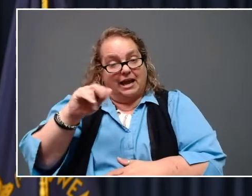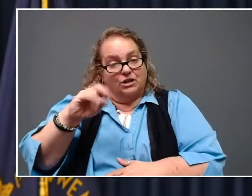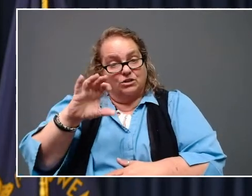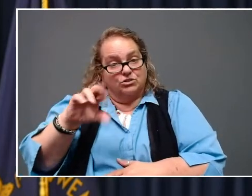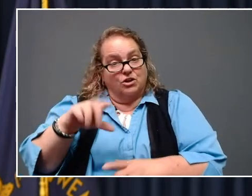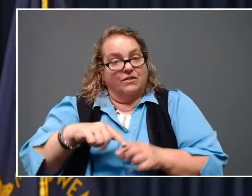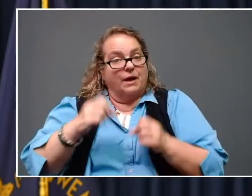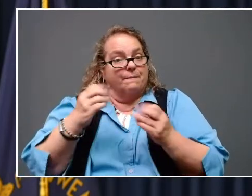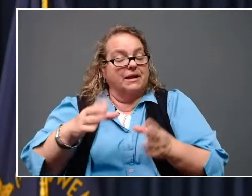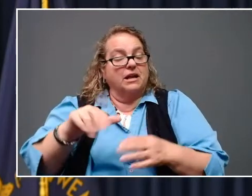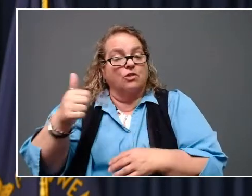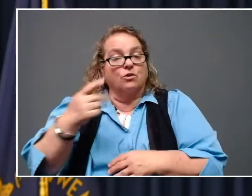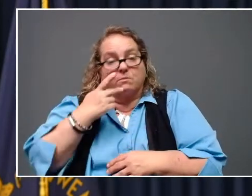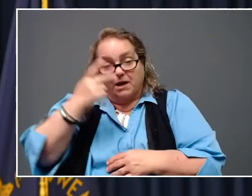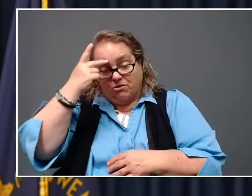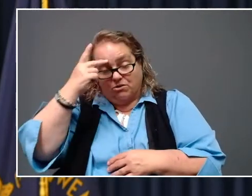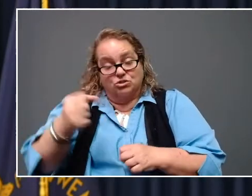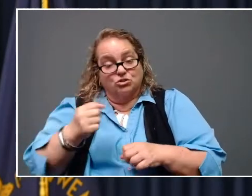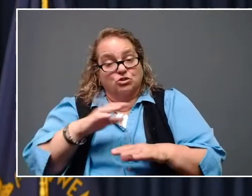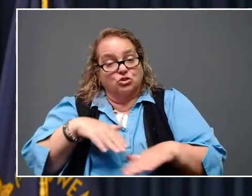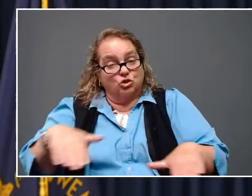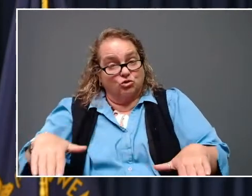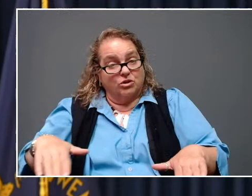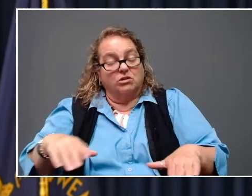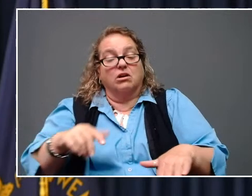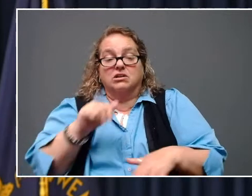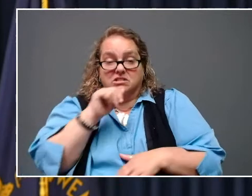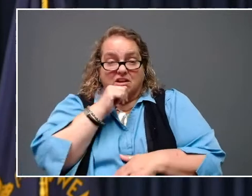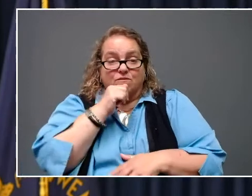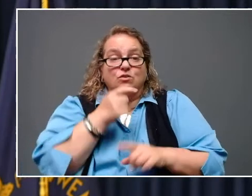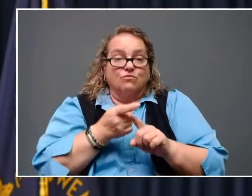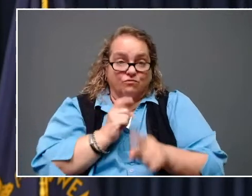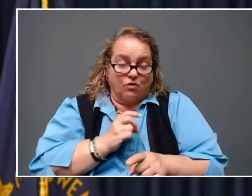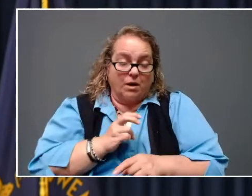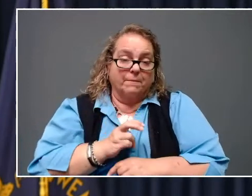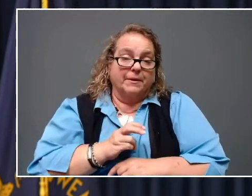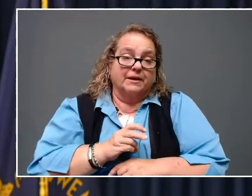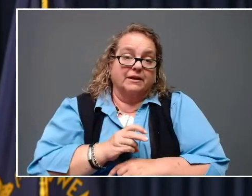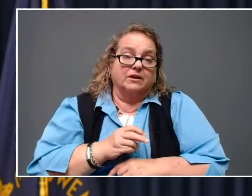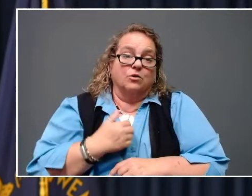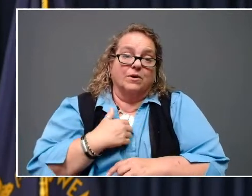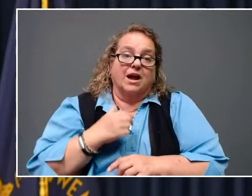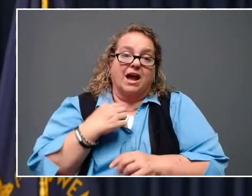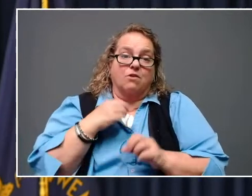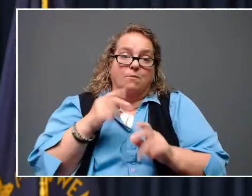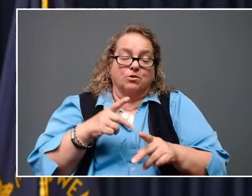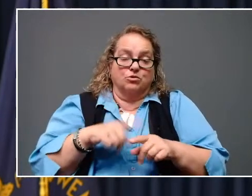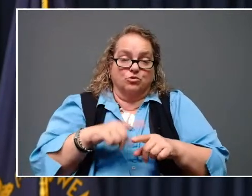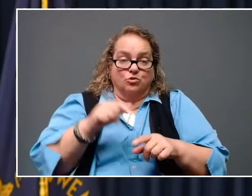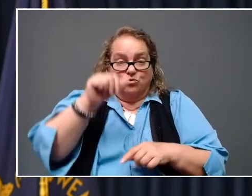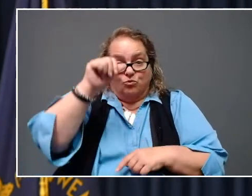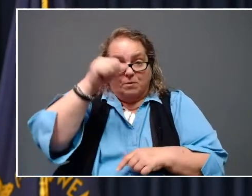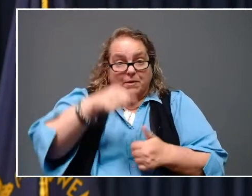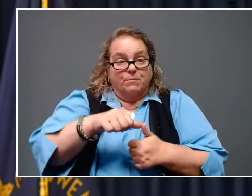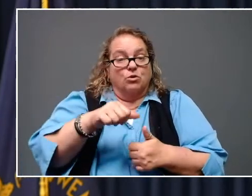parents' children are suffering from. We got to remember precious children we've lost far too soon to